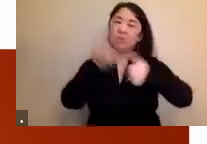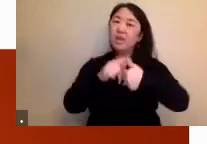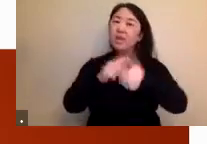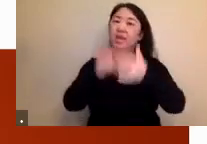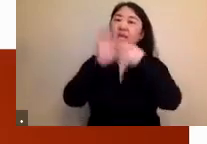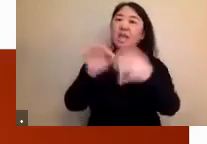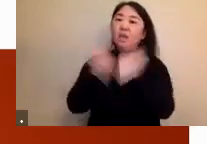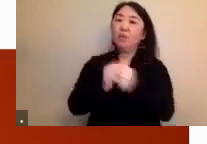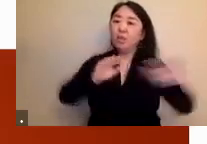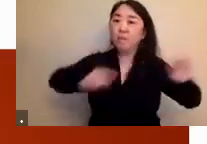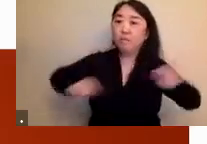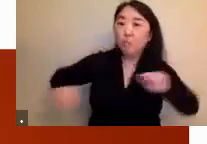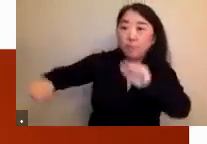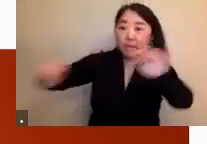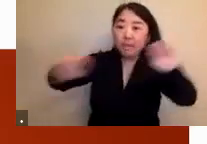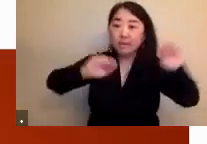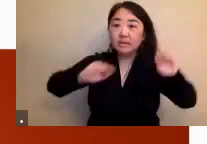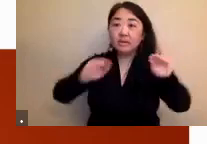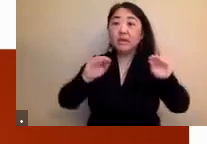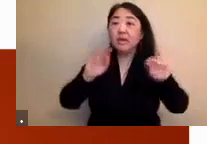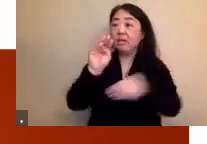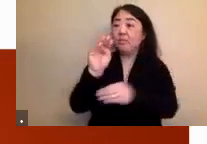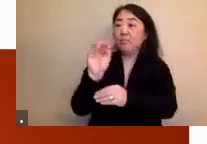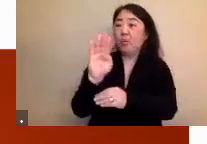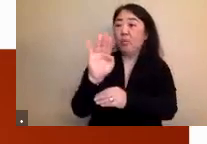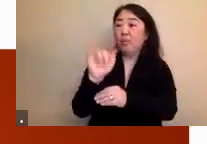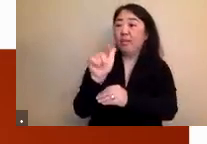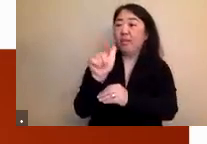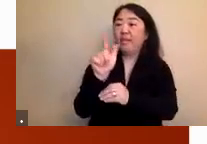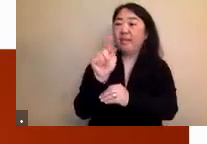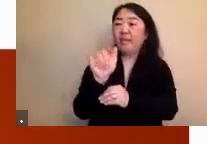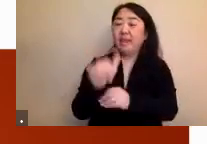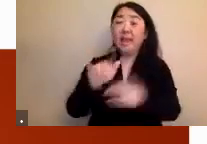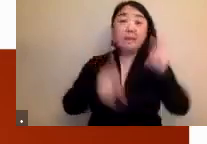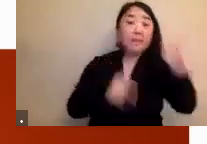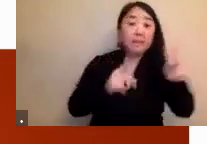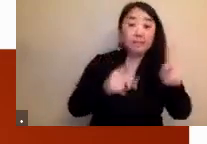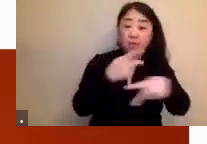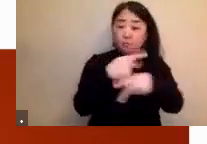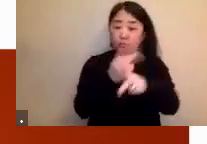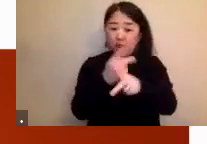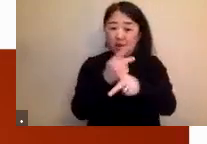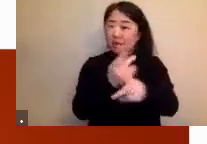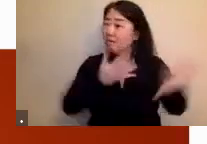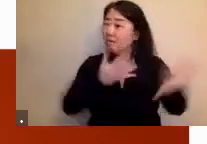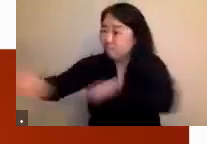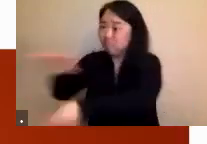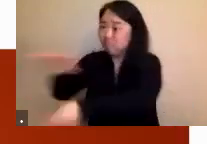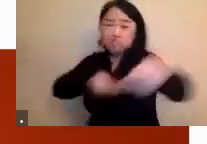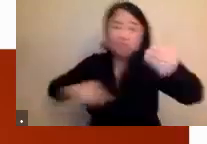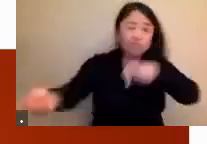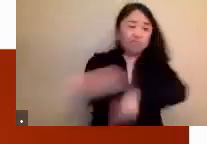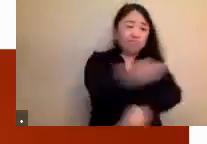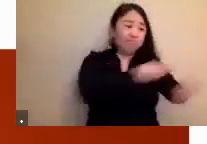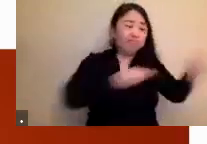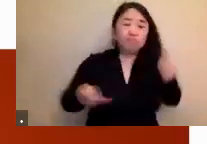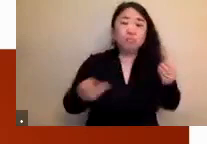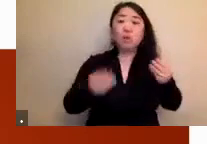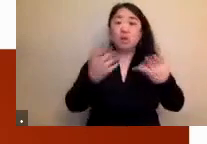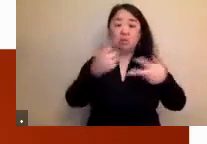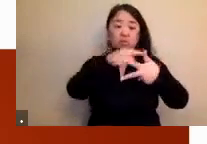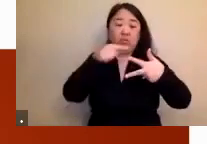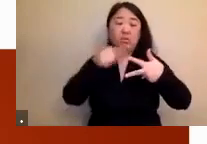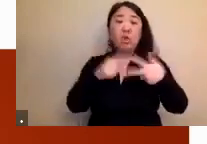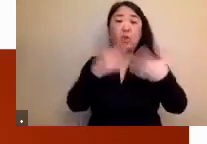mobility. We want to ensure that we're moving people and products at all time throughout the system. We want to ensure that